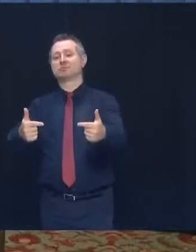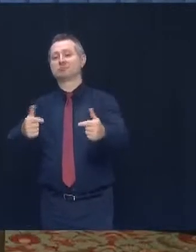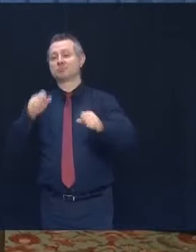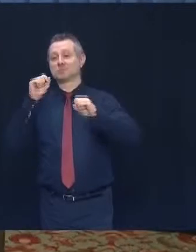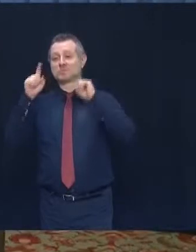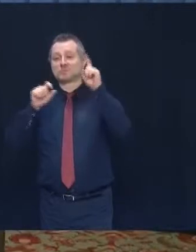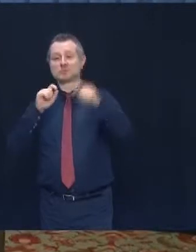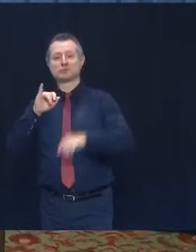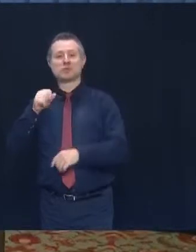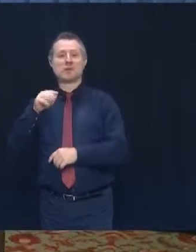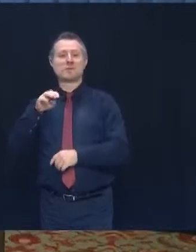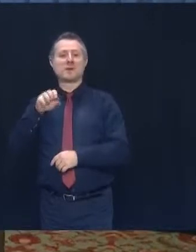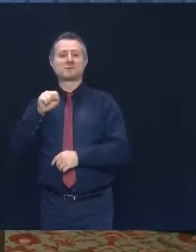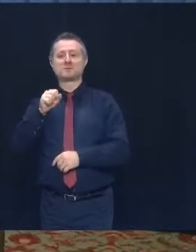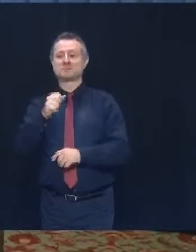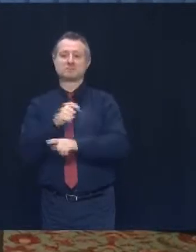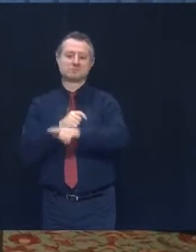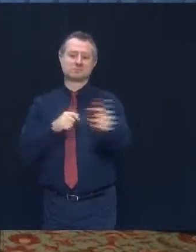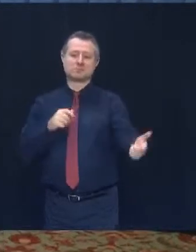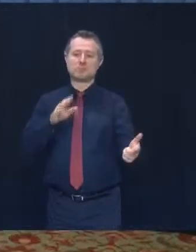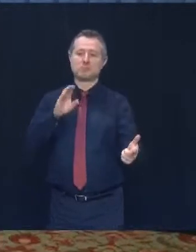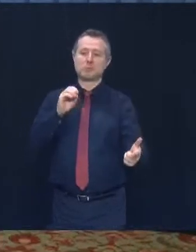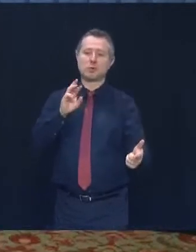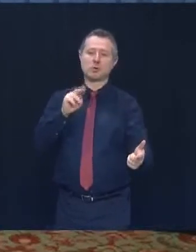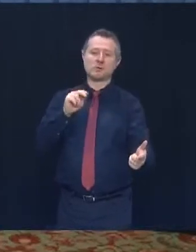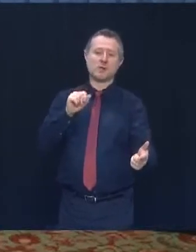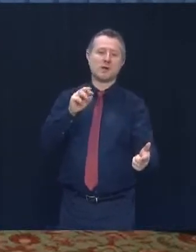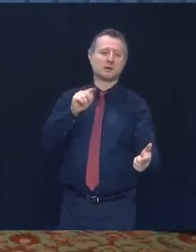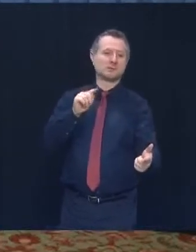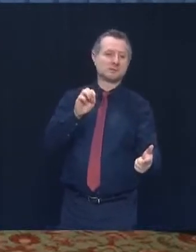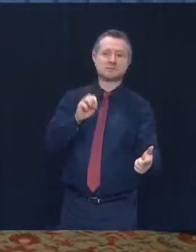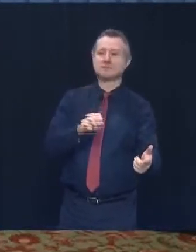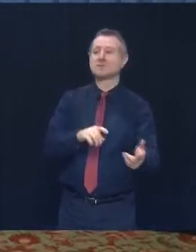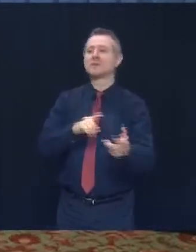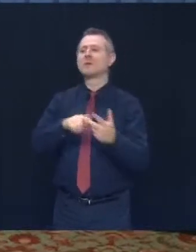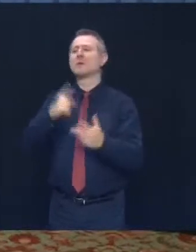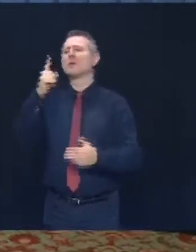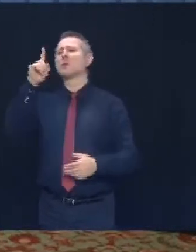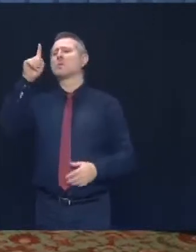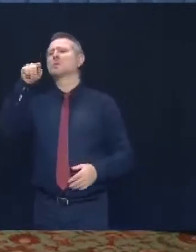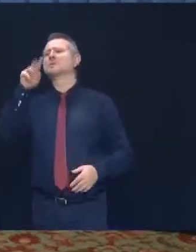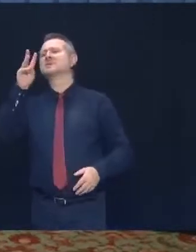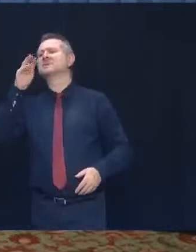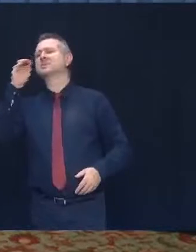Bernadette. The 1.6%, I think, is the highest we've seen since early June. So,